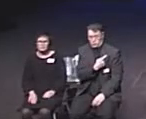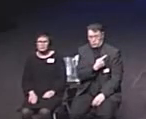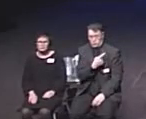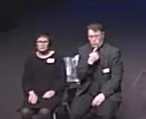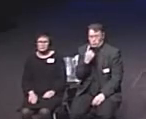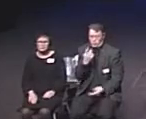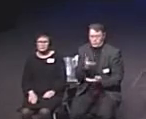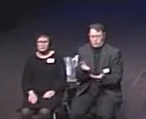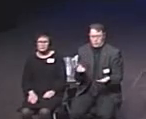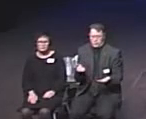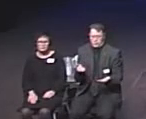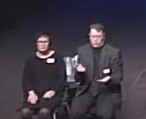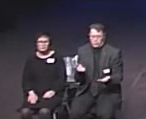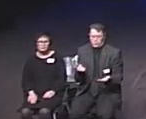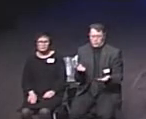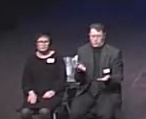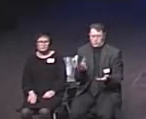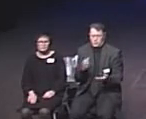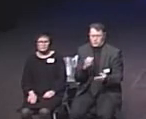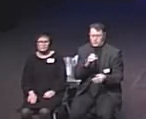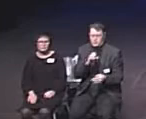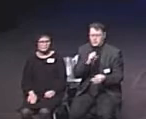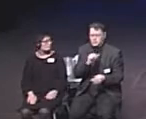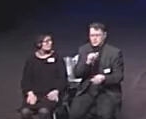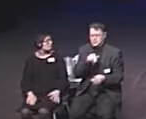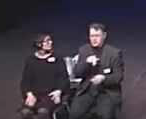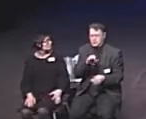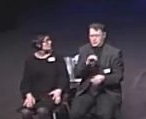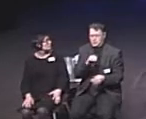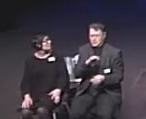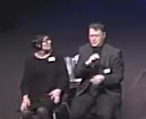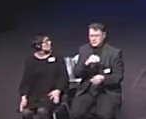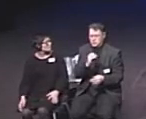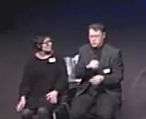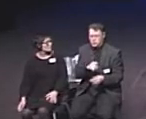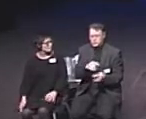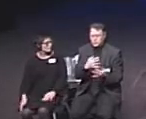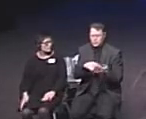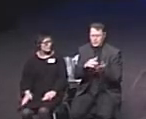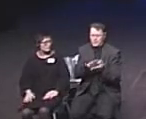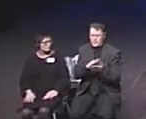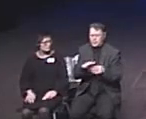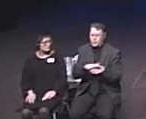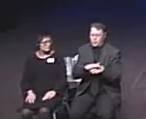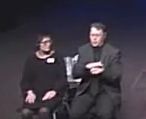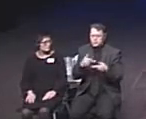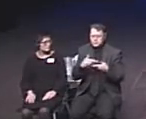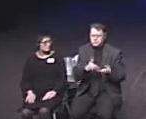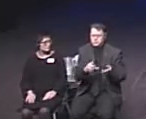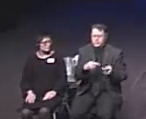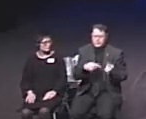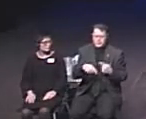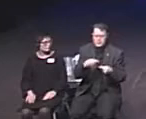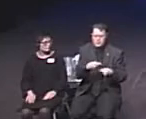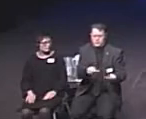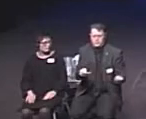in Exploratorium San Francisco then has also been shown at many other places. The top